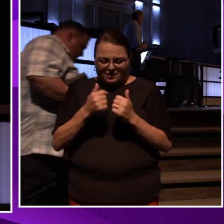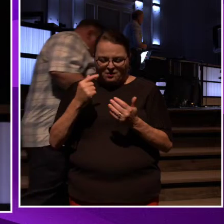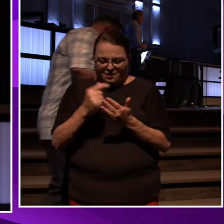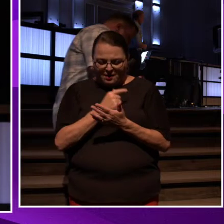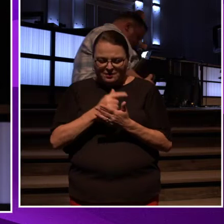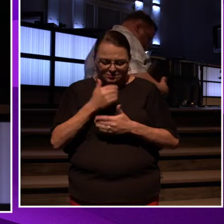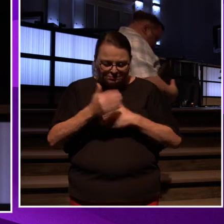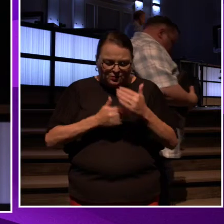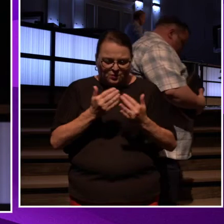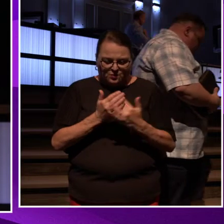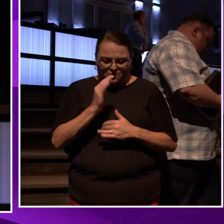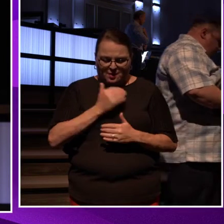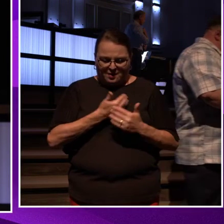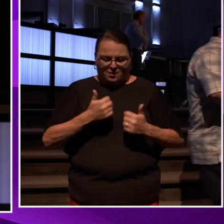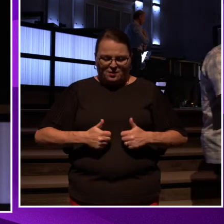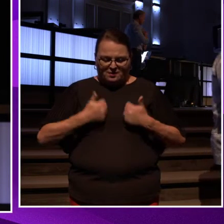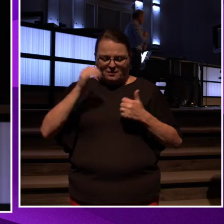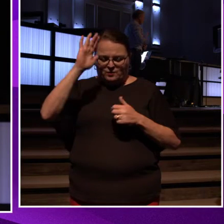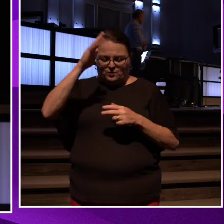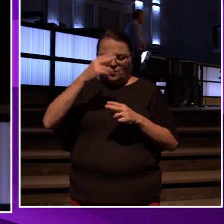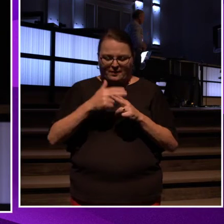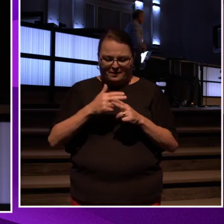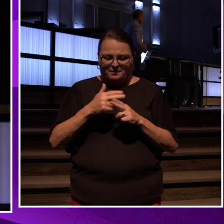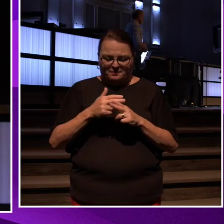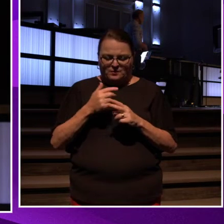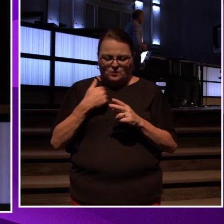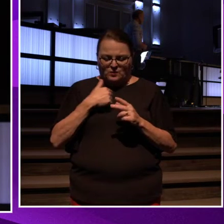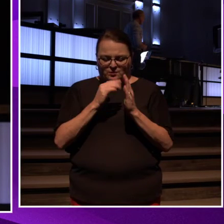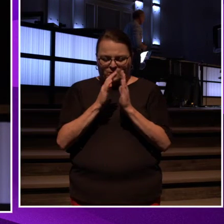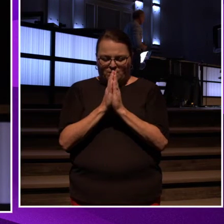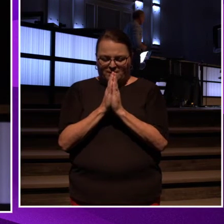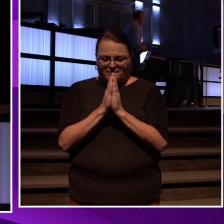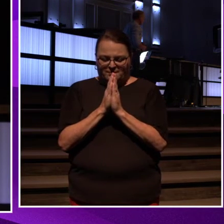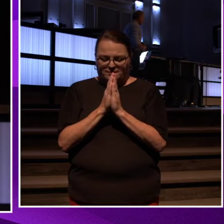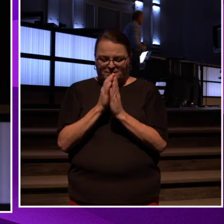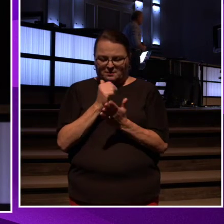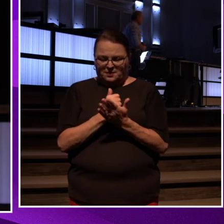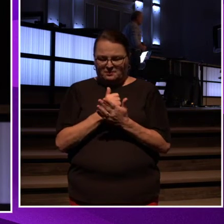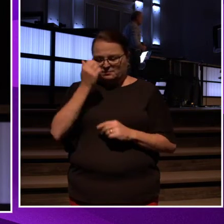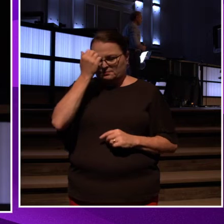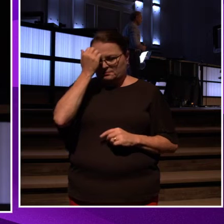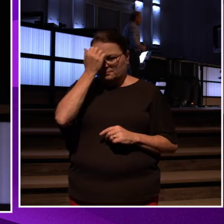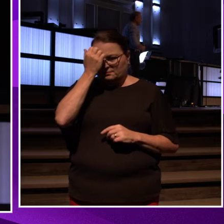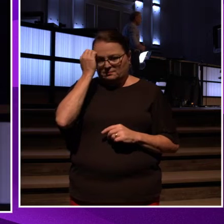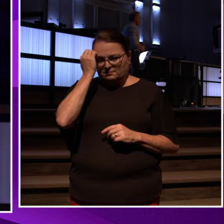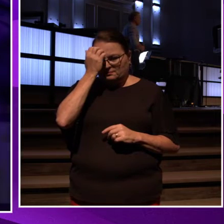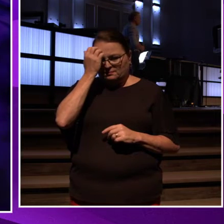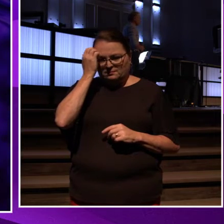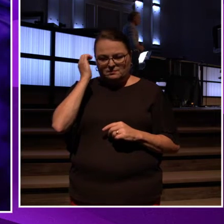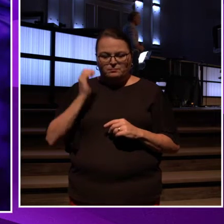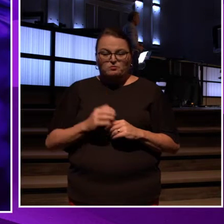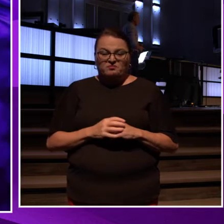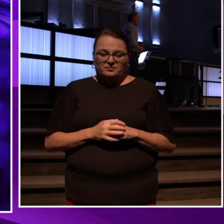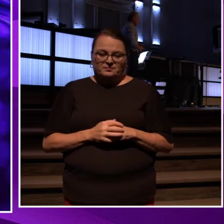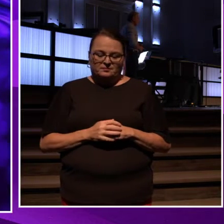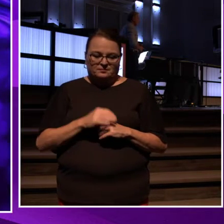lives. For your name's sake, it's in Jesus' name we pray. Amen.